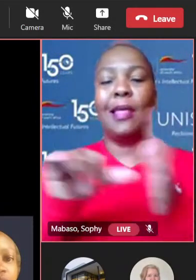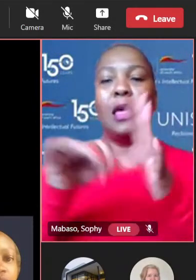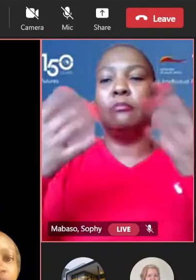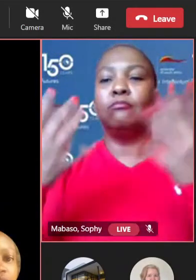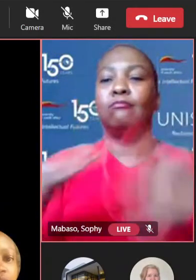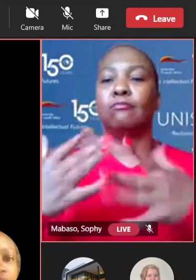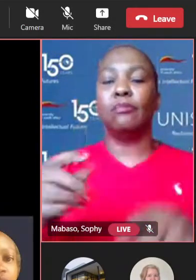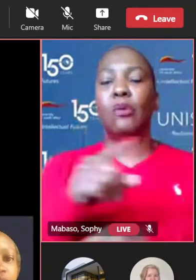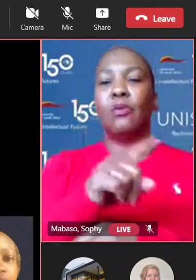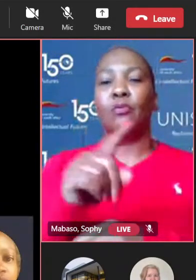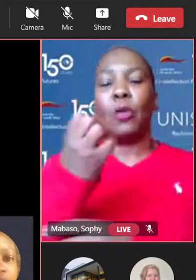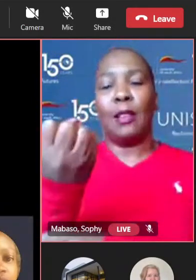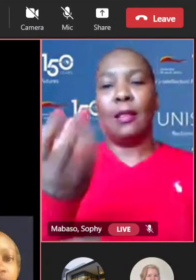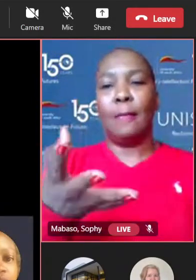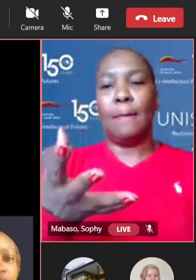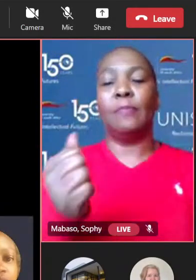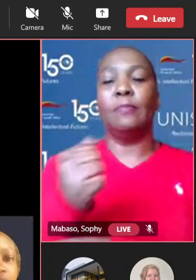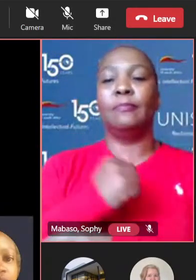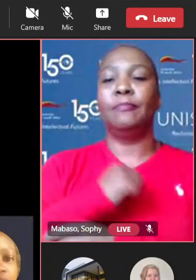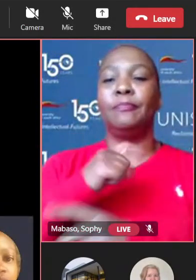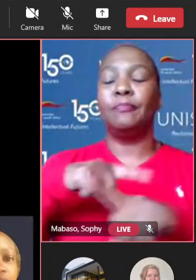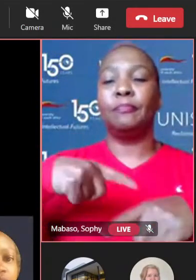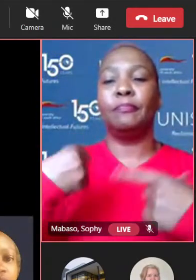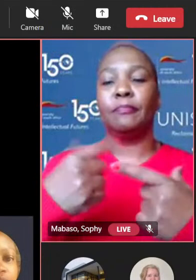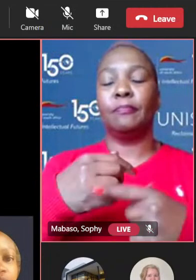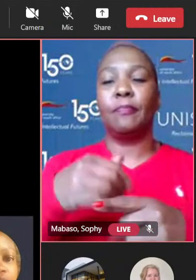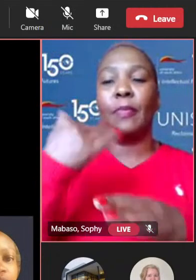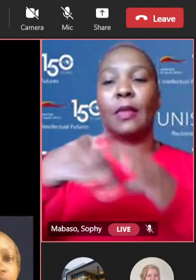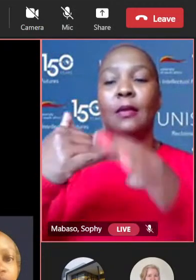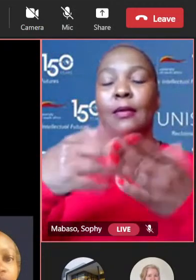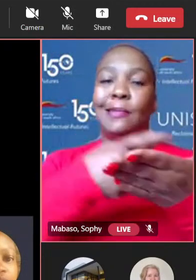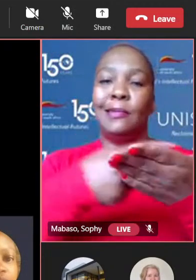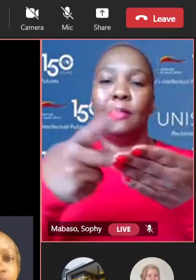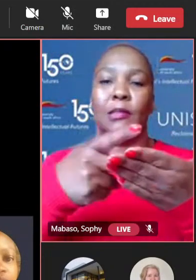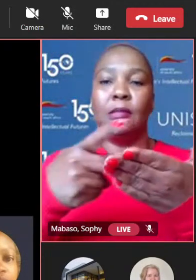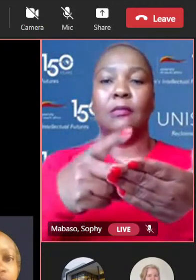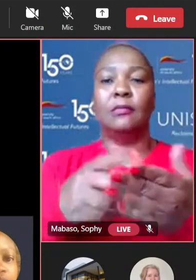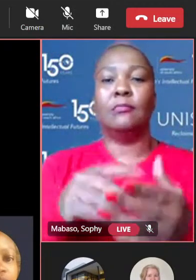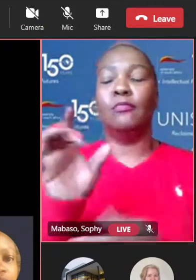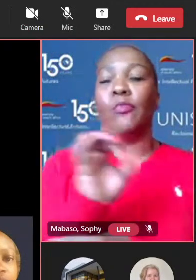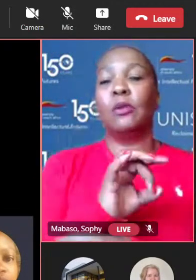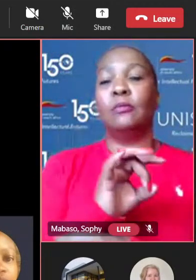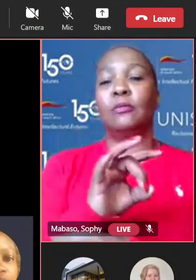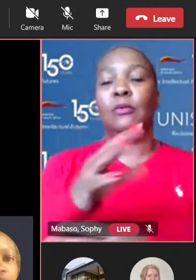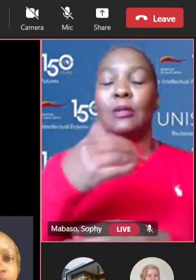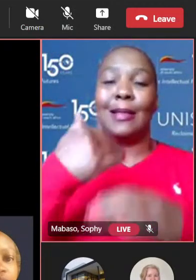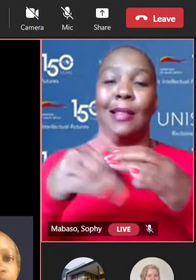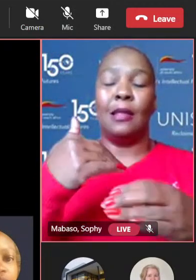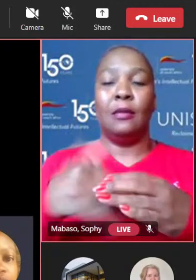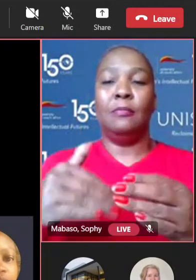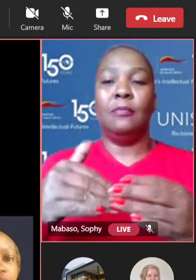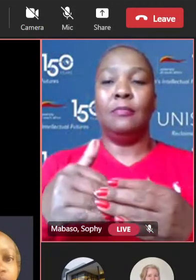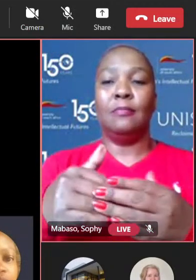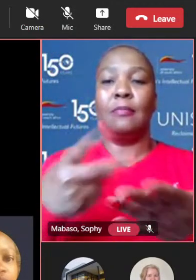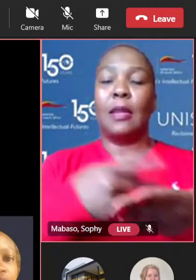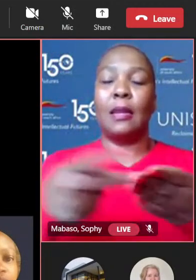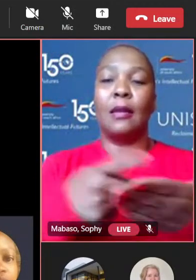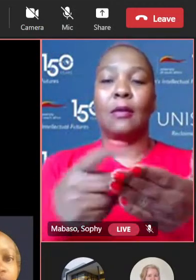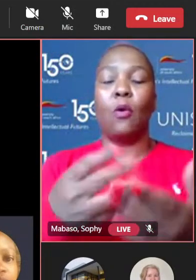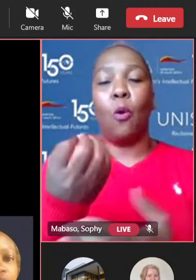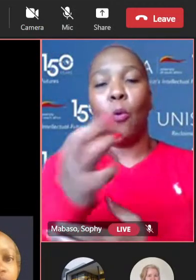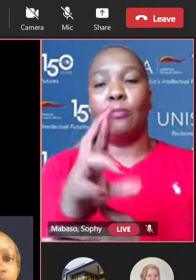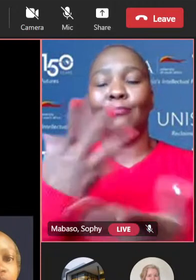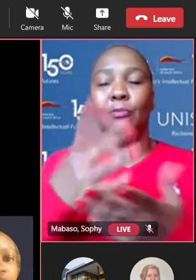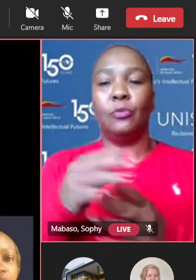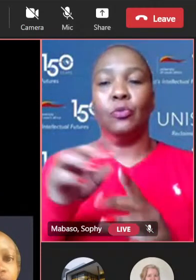you claim. Otherwise, you claim your email account. Otherwise, you are going to miss